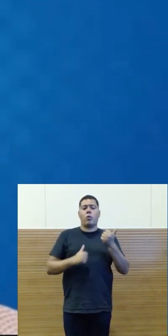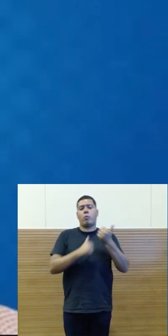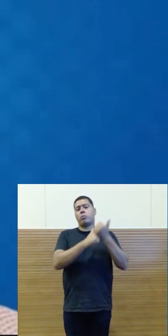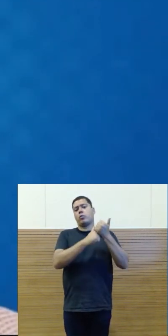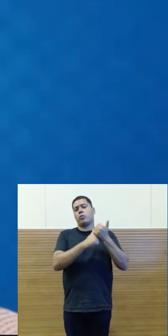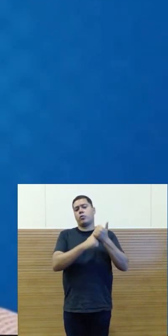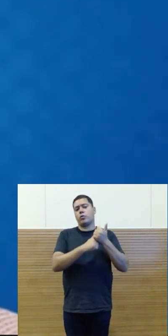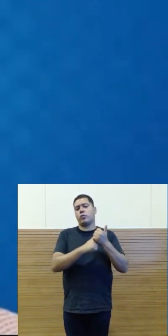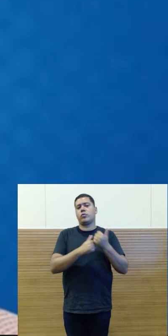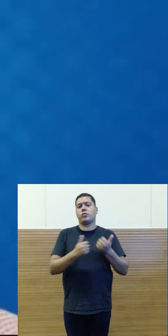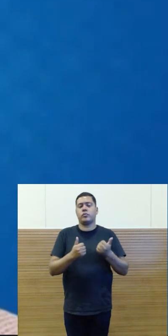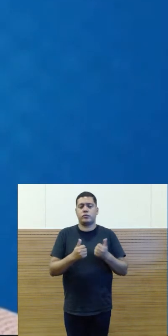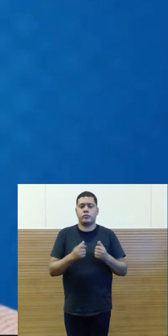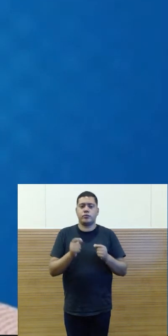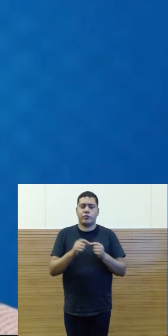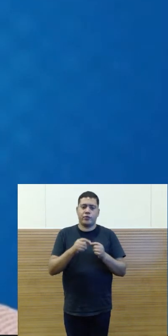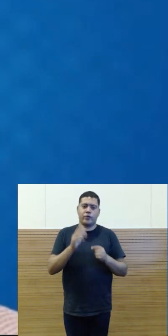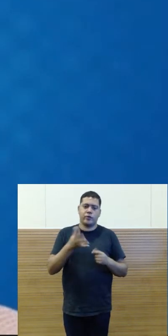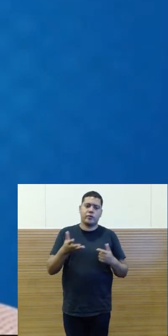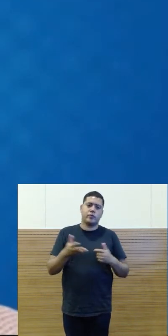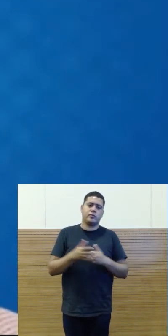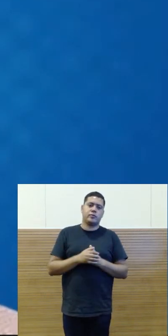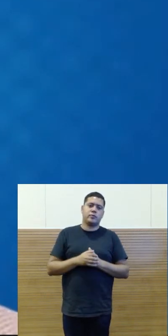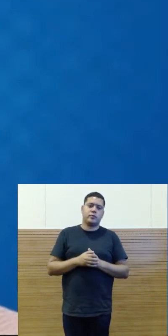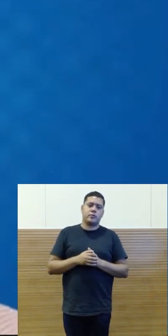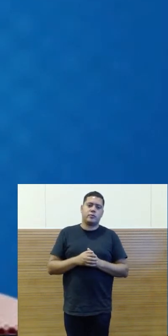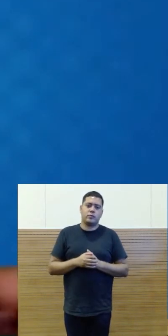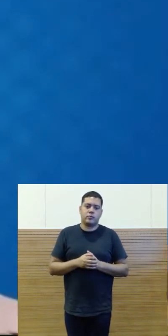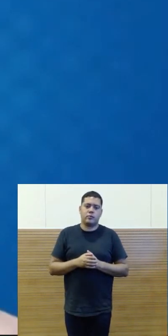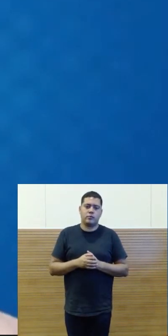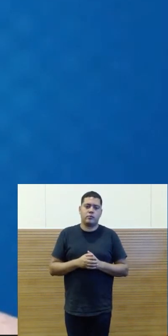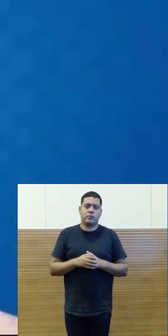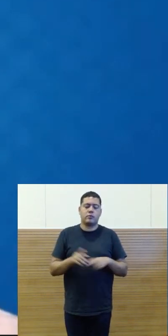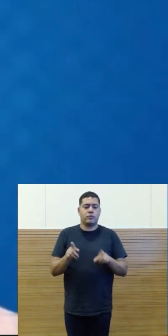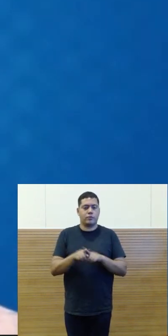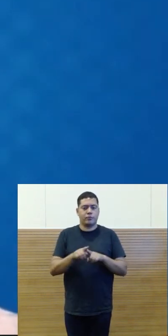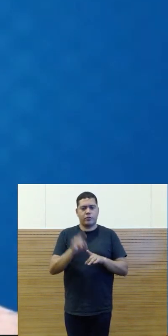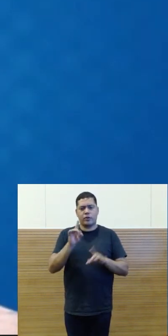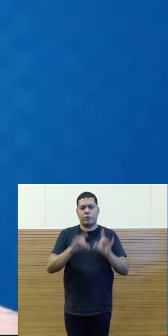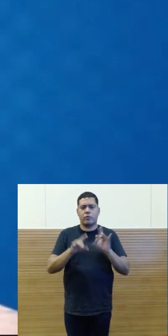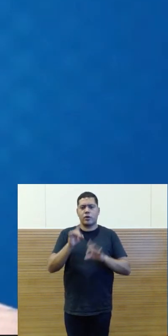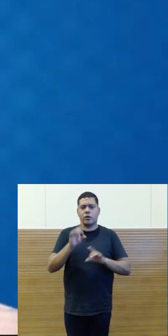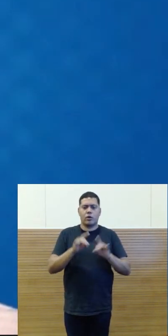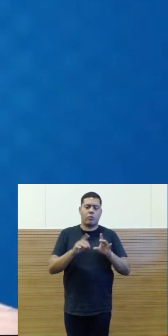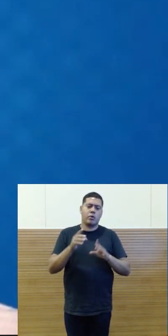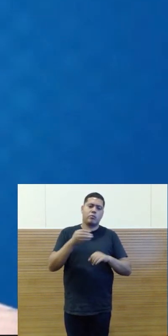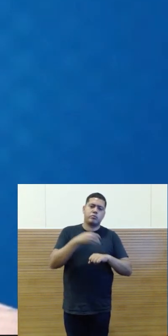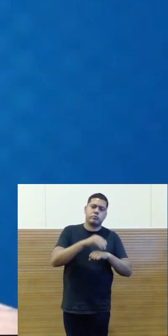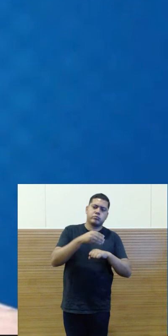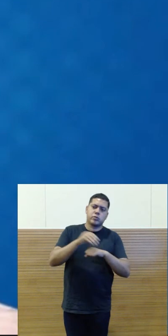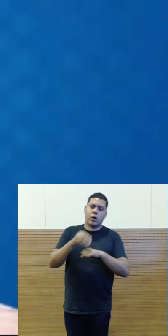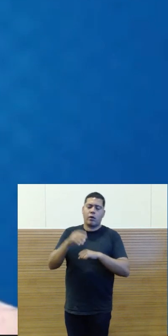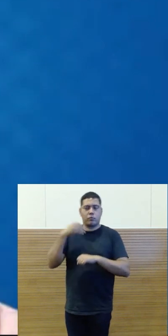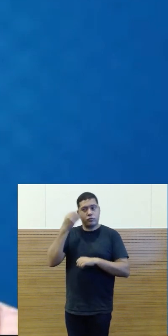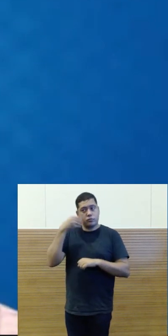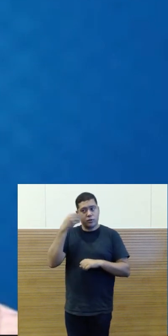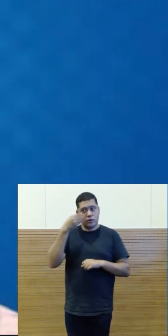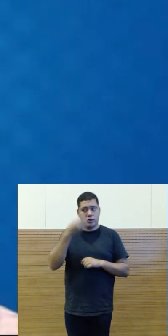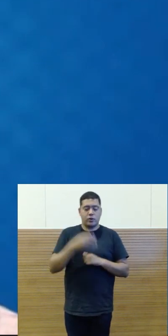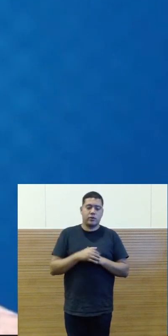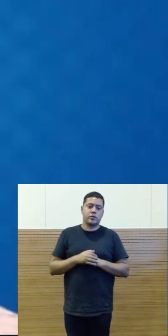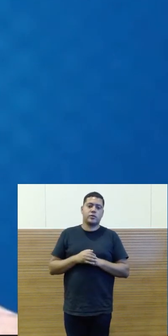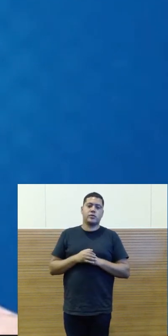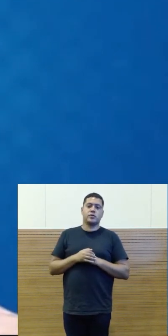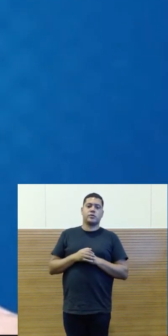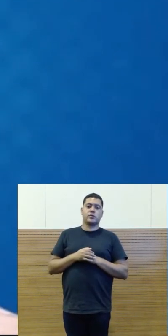doing, and especially like share the experience. That's the whole